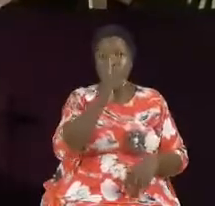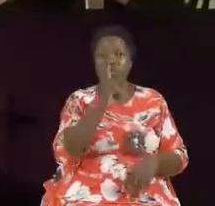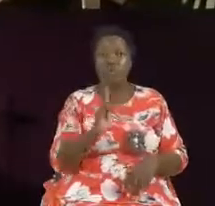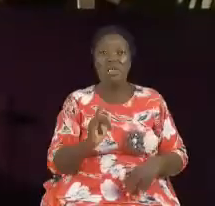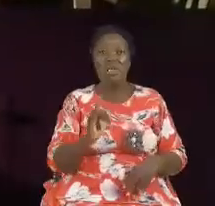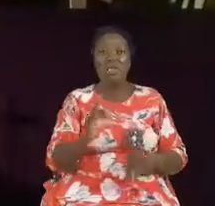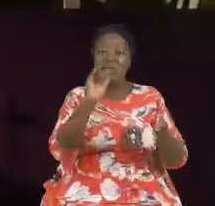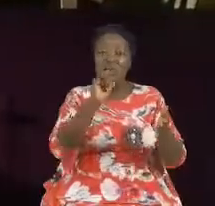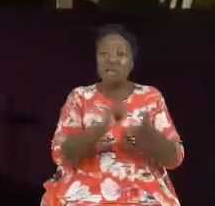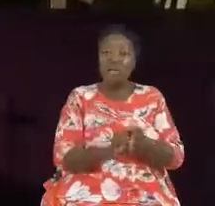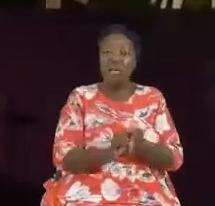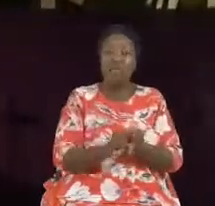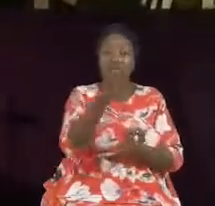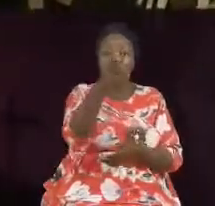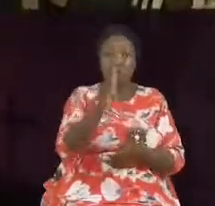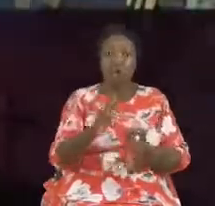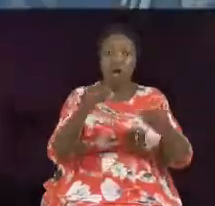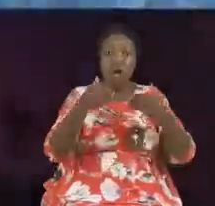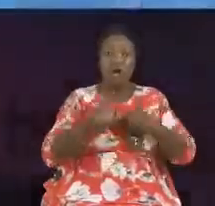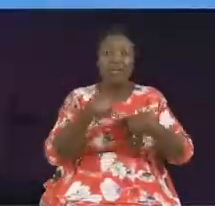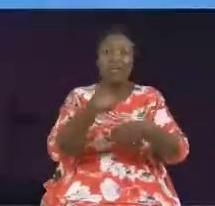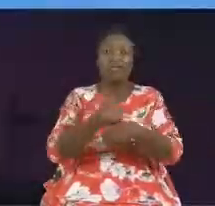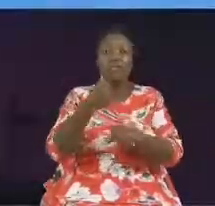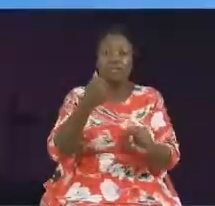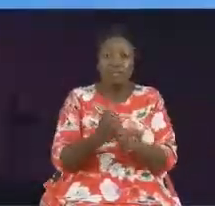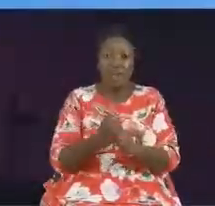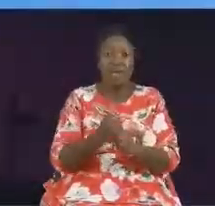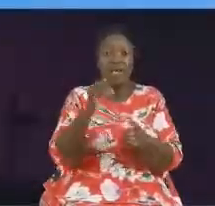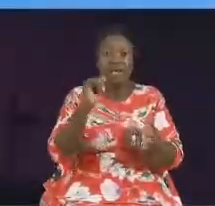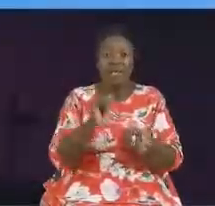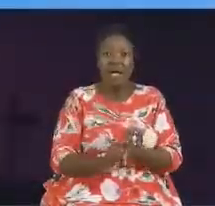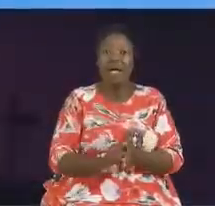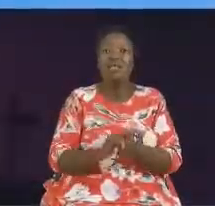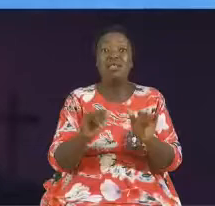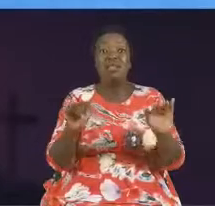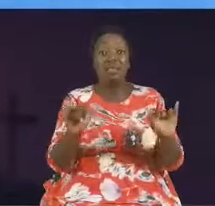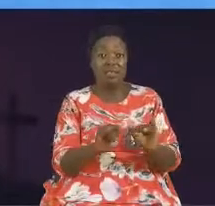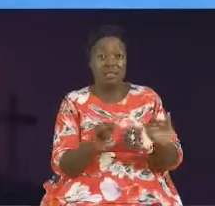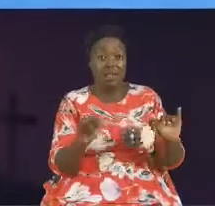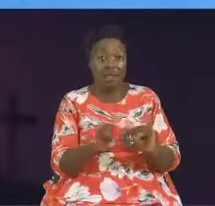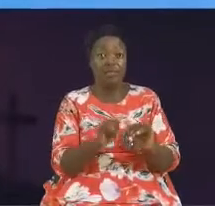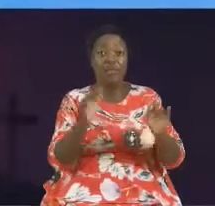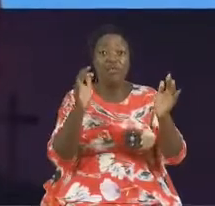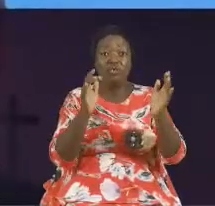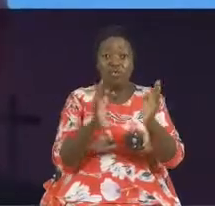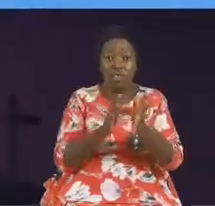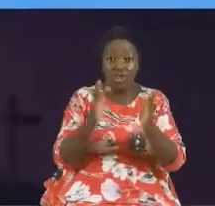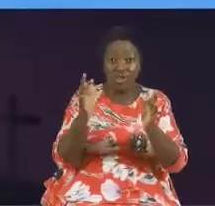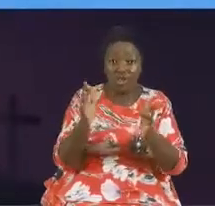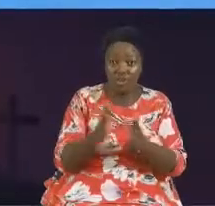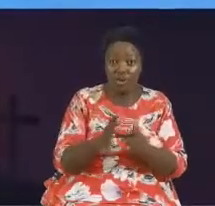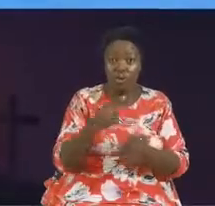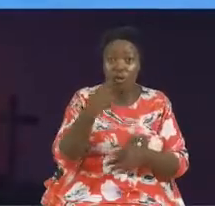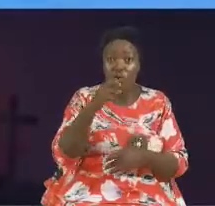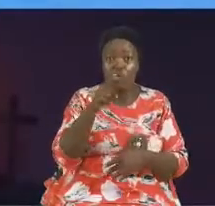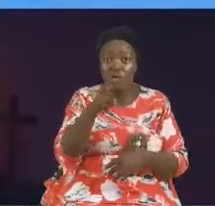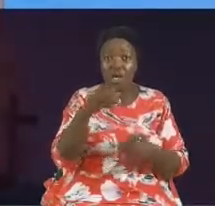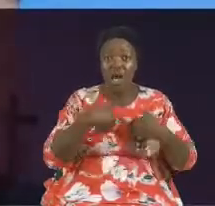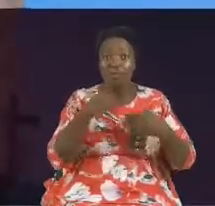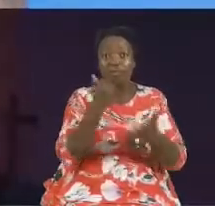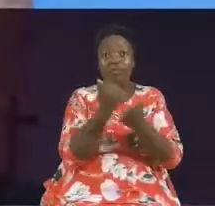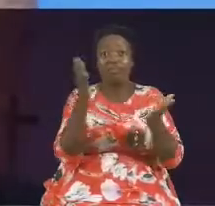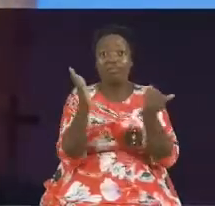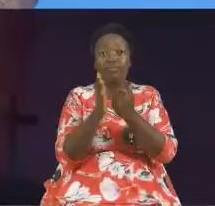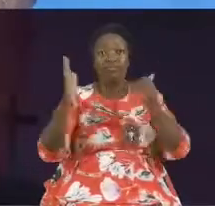the house of Israel know assuredly that God has made that